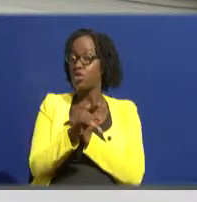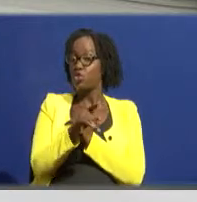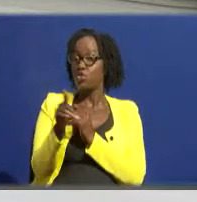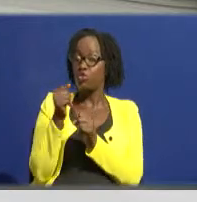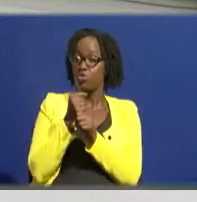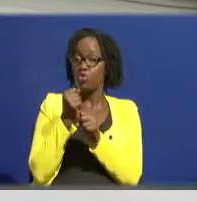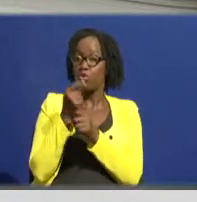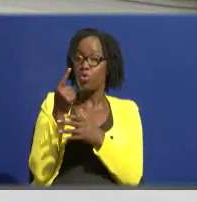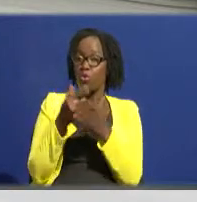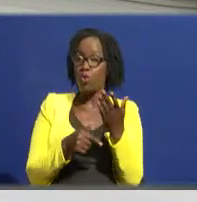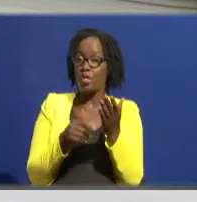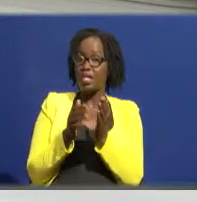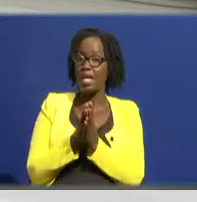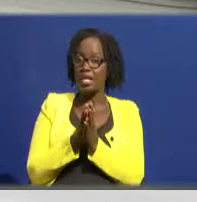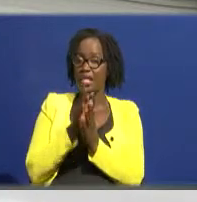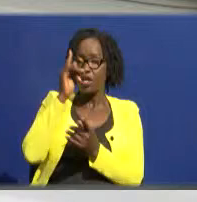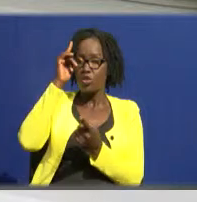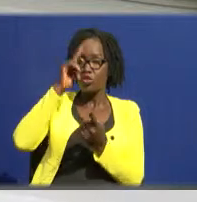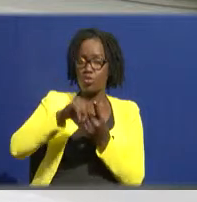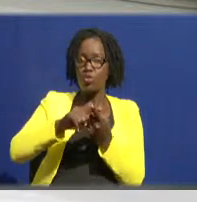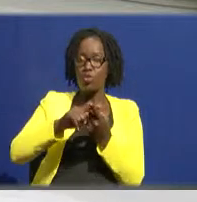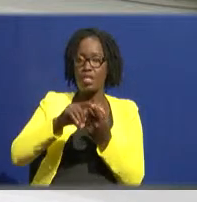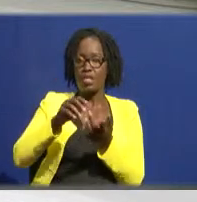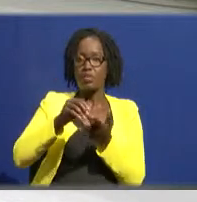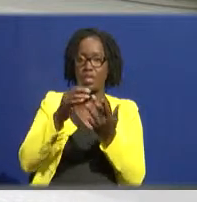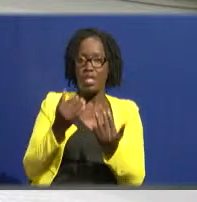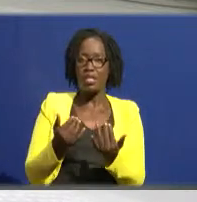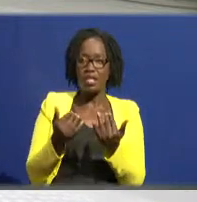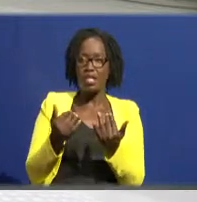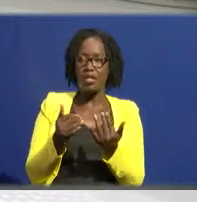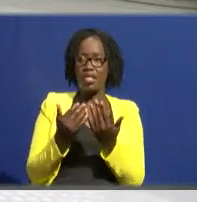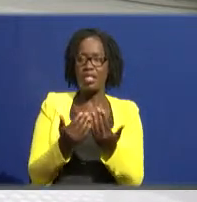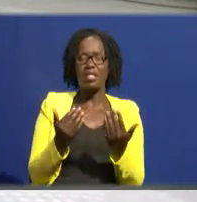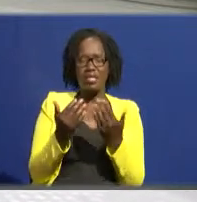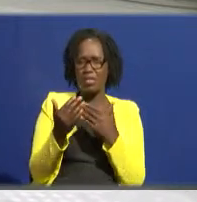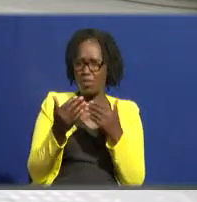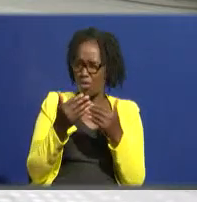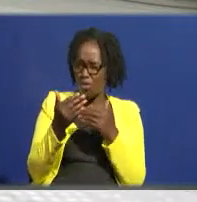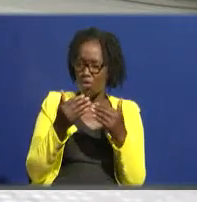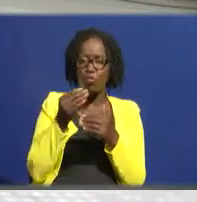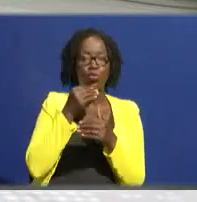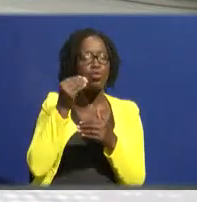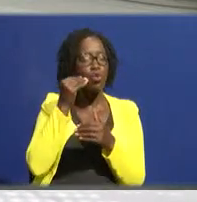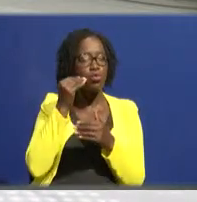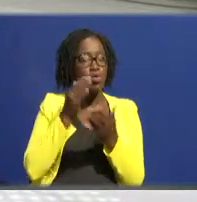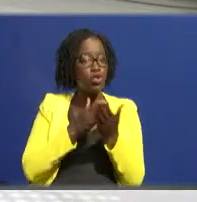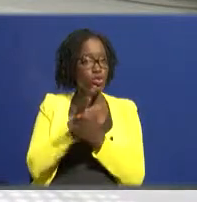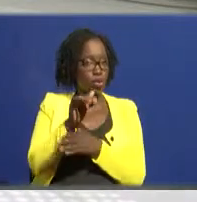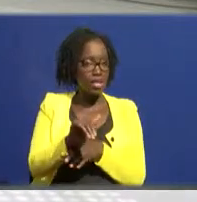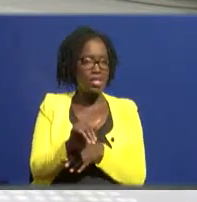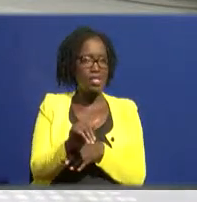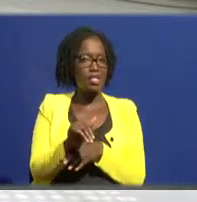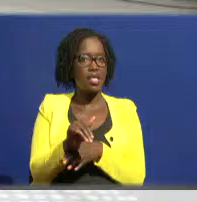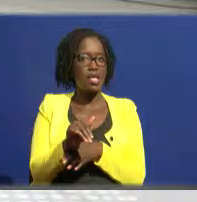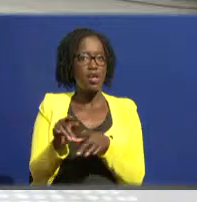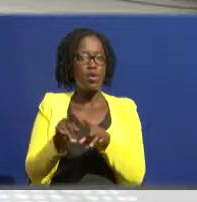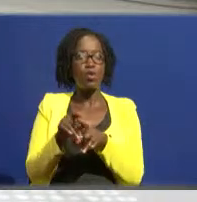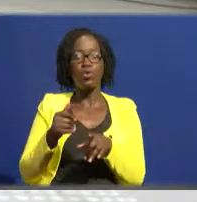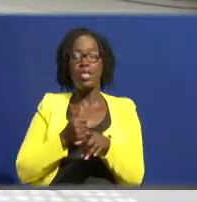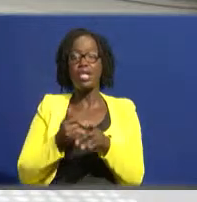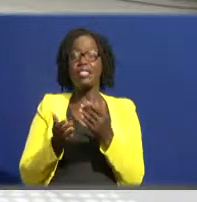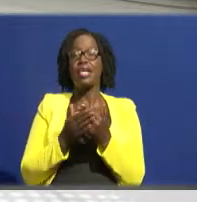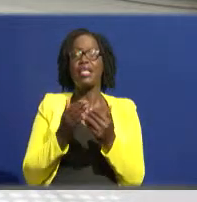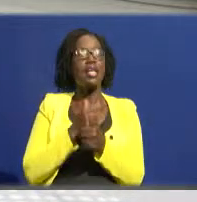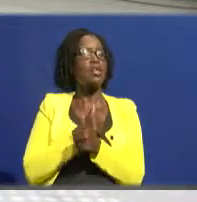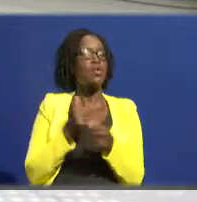you doing and gearing towards, and especially now that our kids are almost home, to ensure that also the girls are taken care